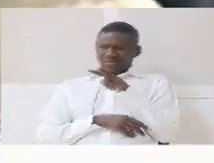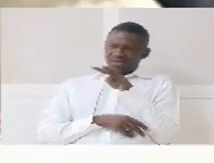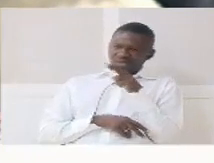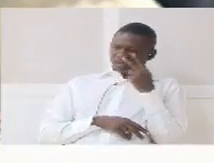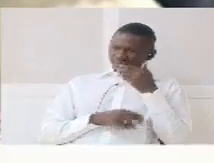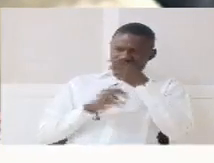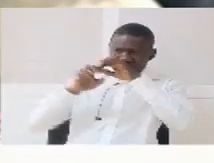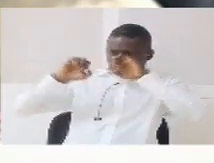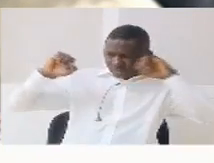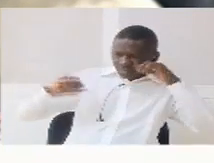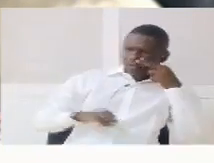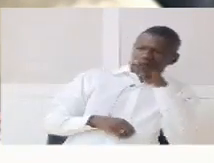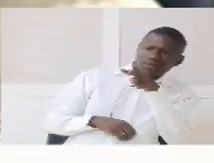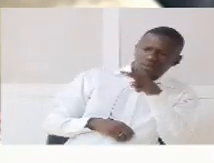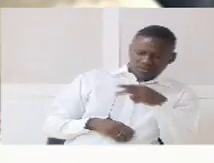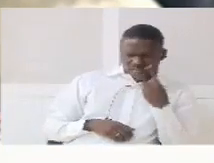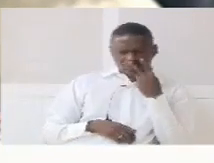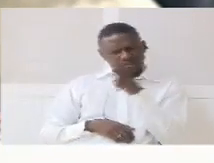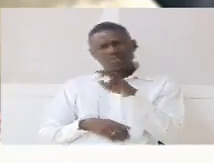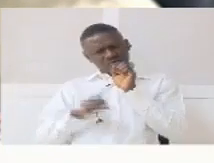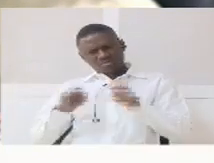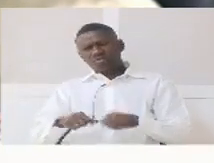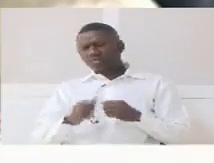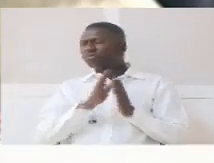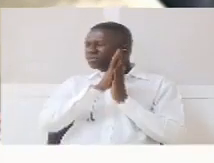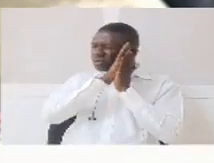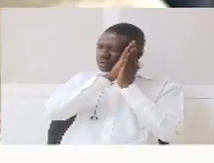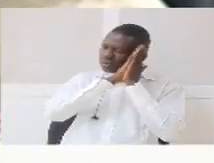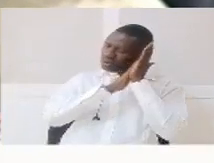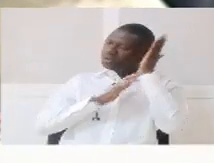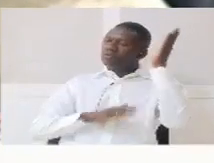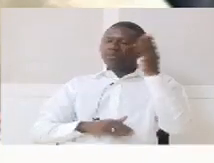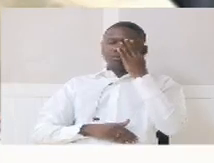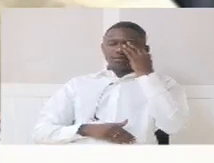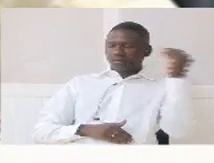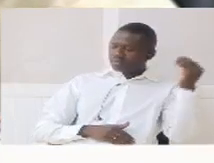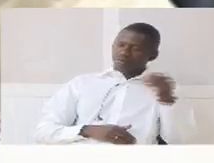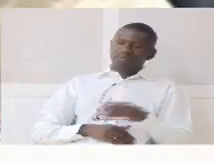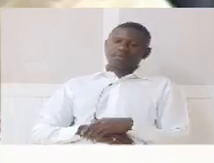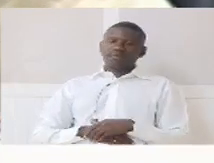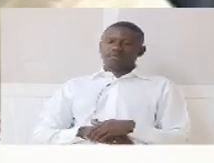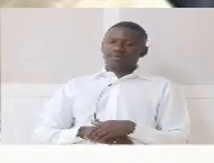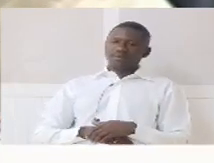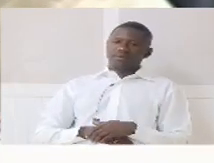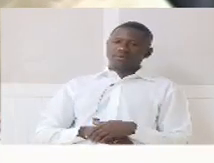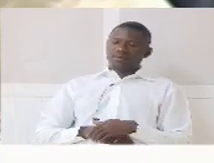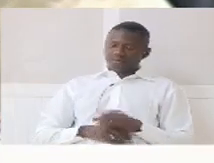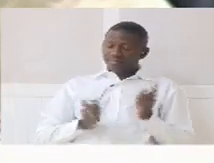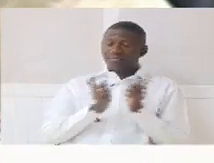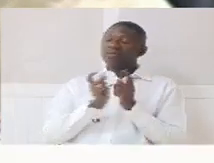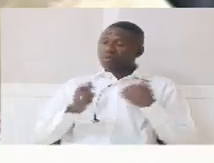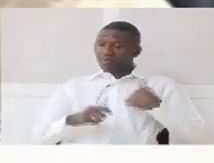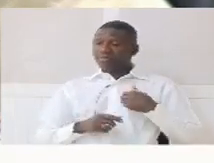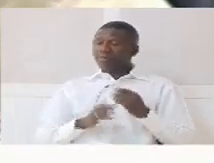you stand and at the window and you look inside the dolta rebe sino la foga kirindi. You find some people